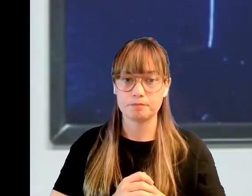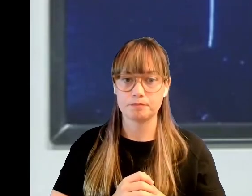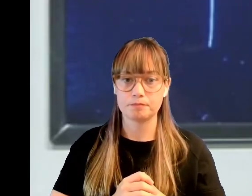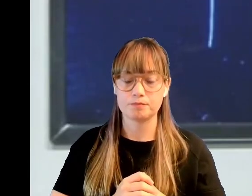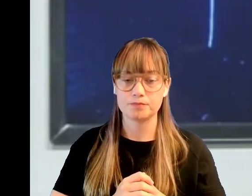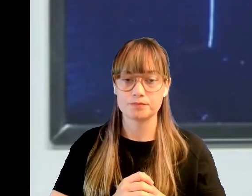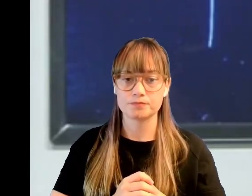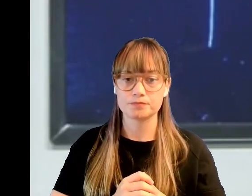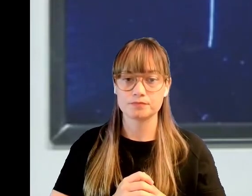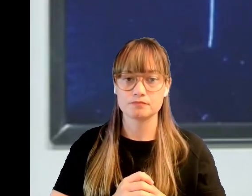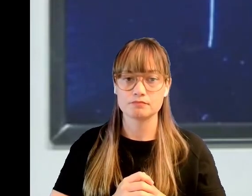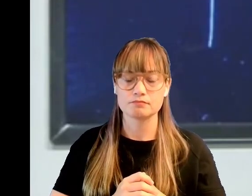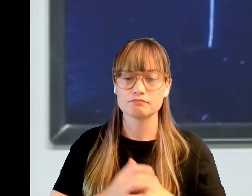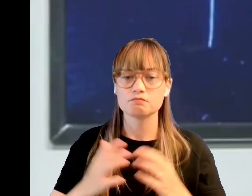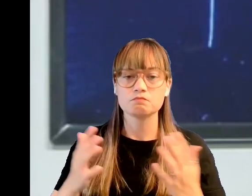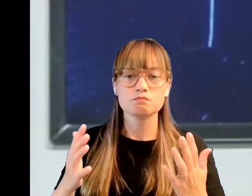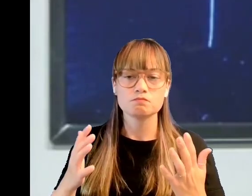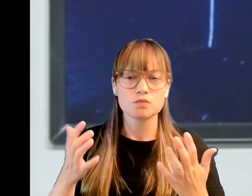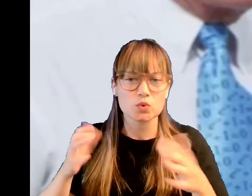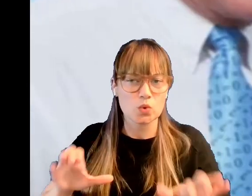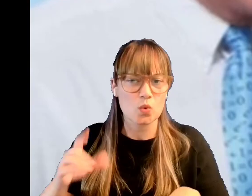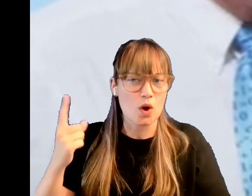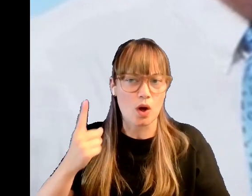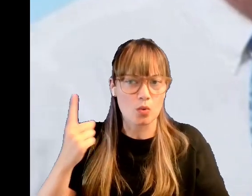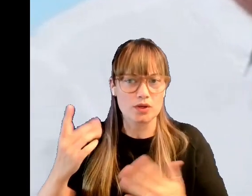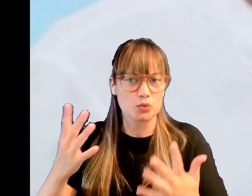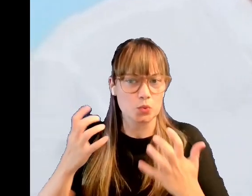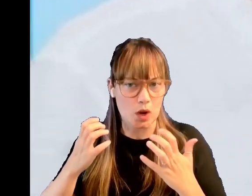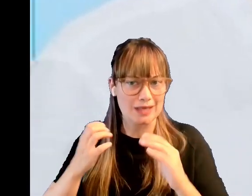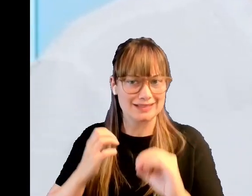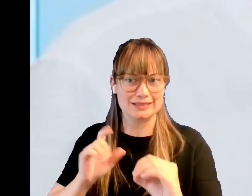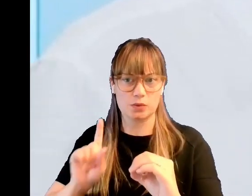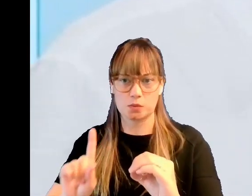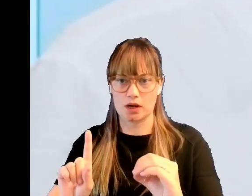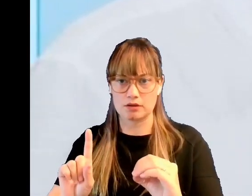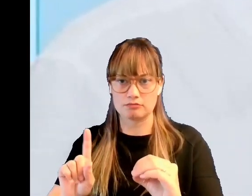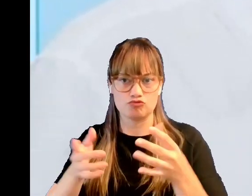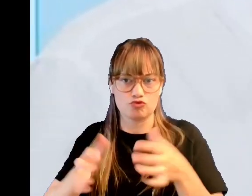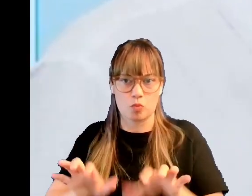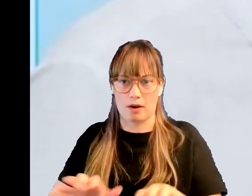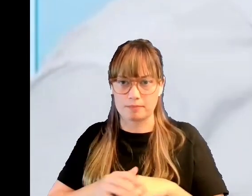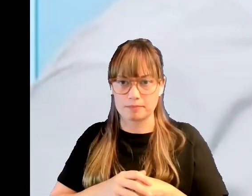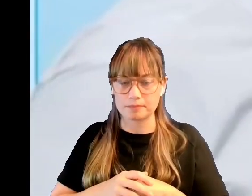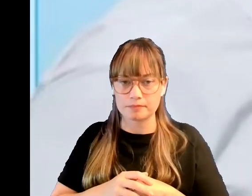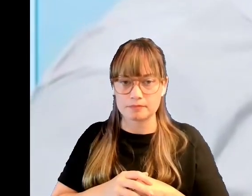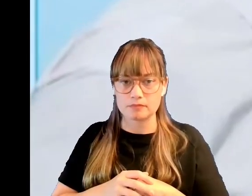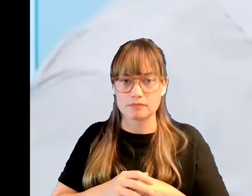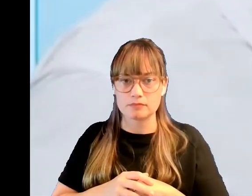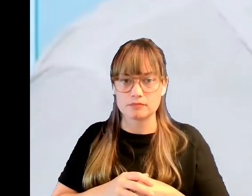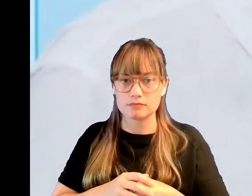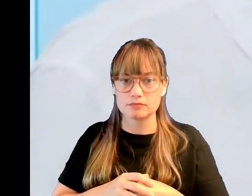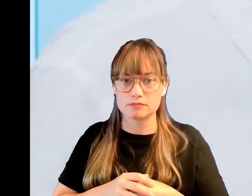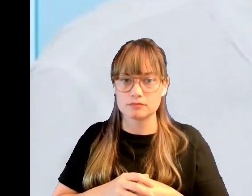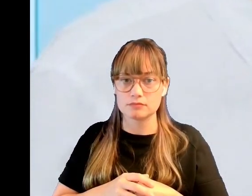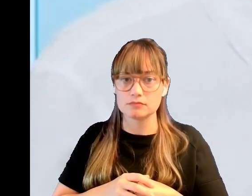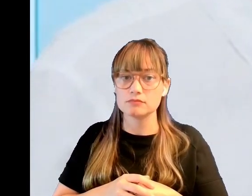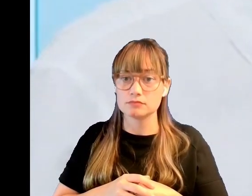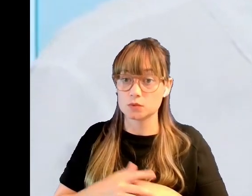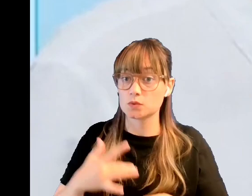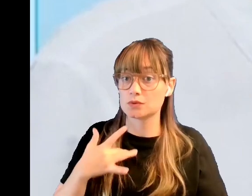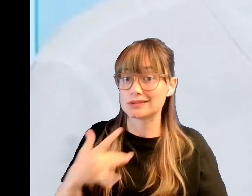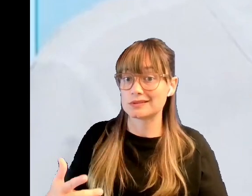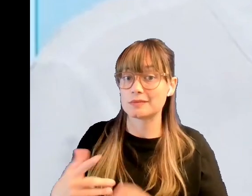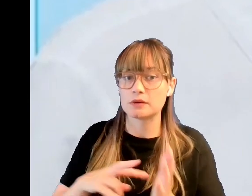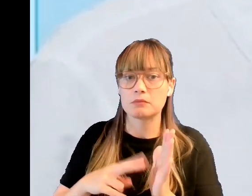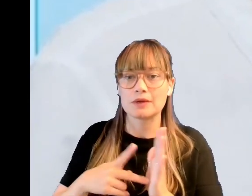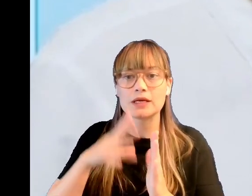we don't always want the y-intercept to be 0, 1. So what we do to this function